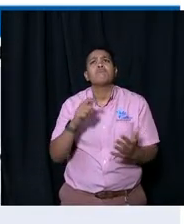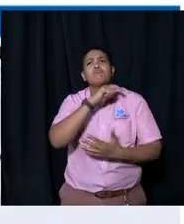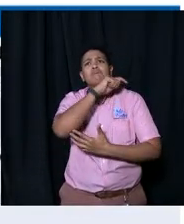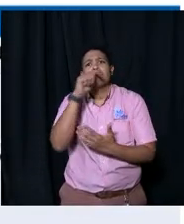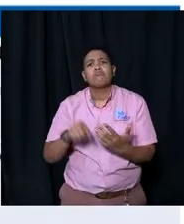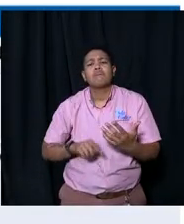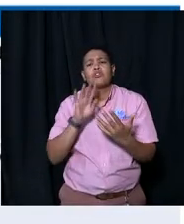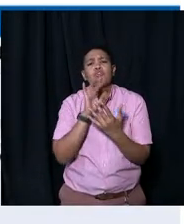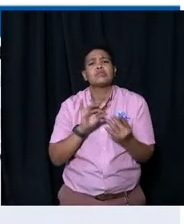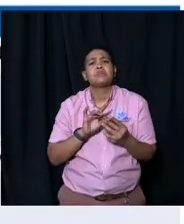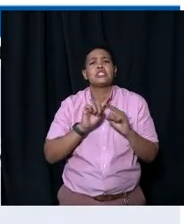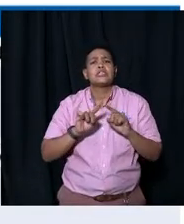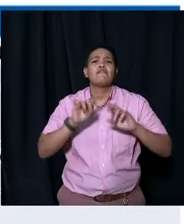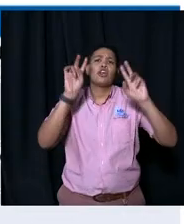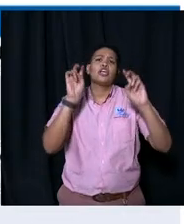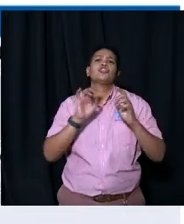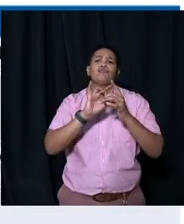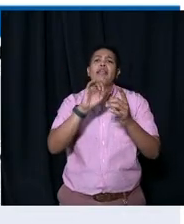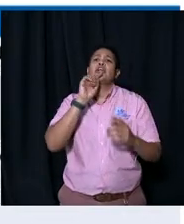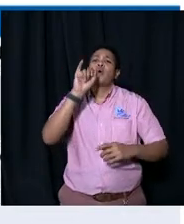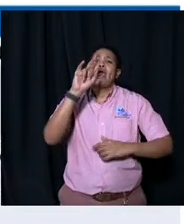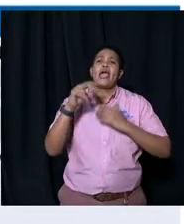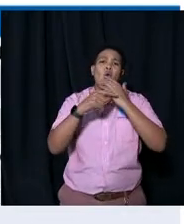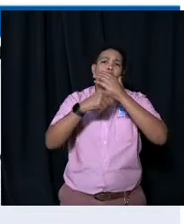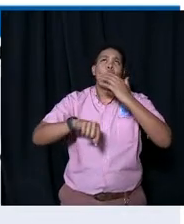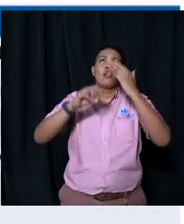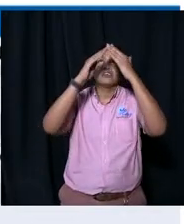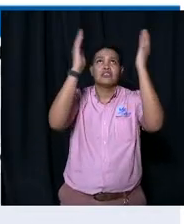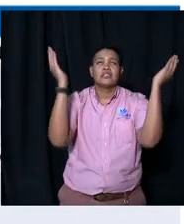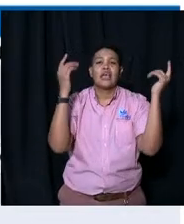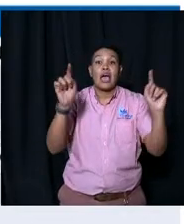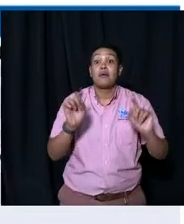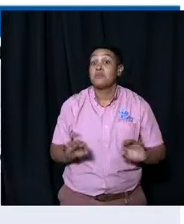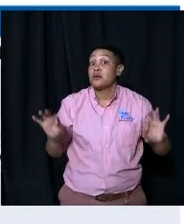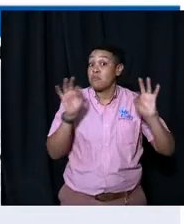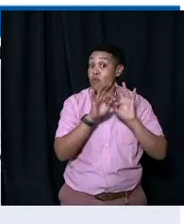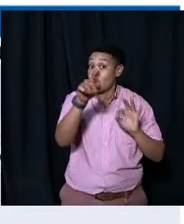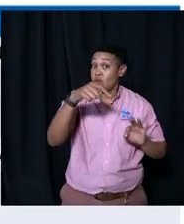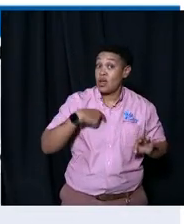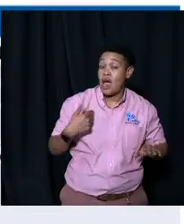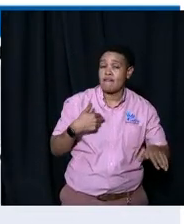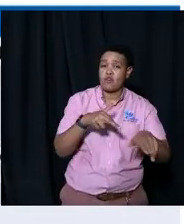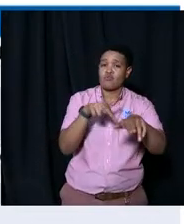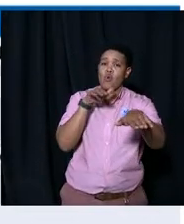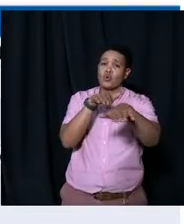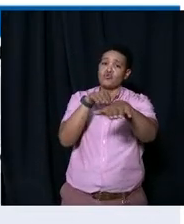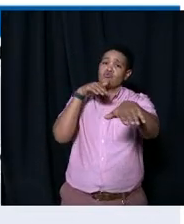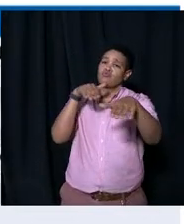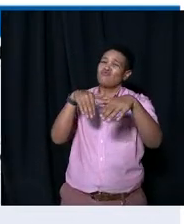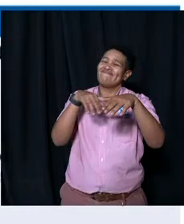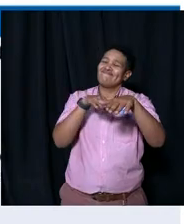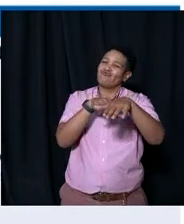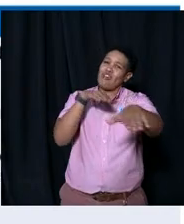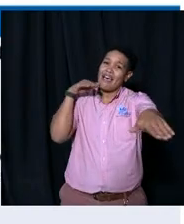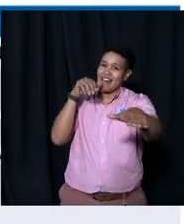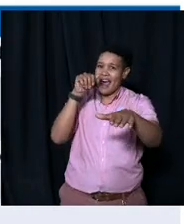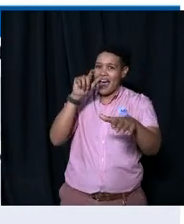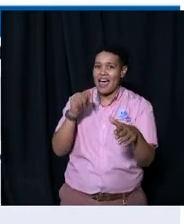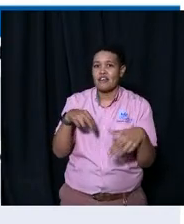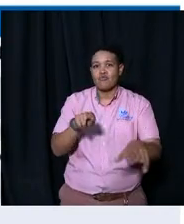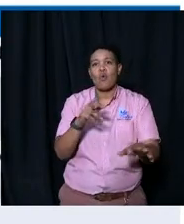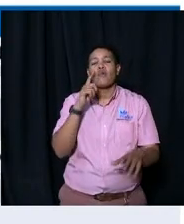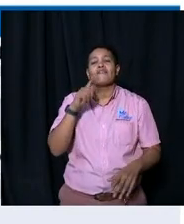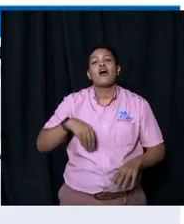form speak to issues related to air quality. Very importantly, we have the Road Traffic Act, so because the emissions